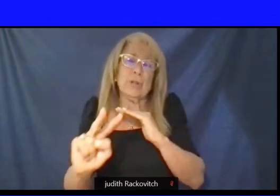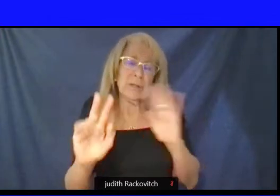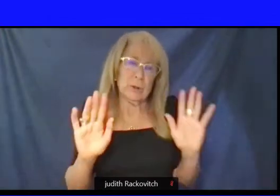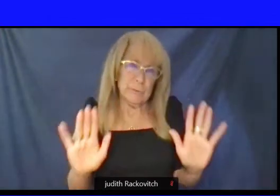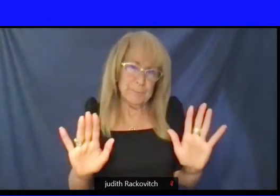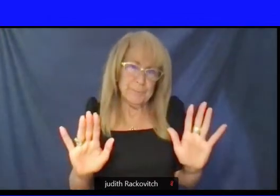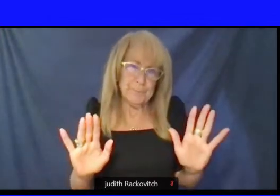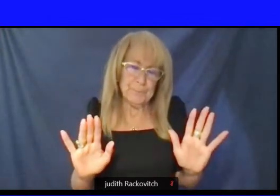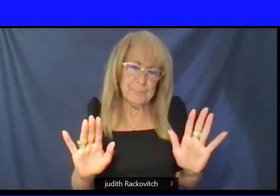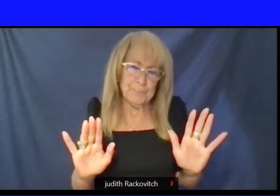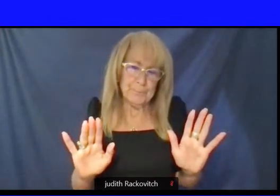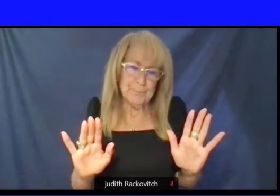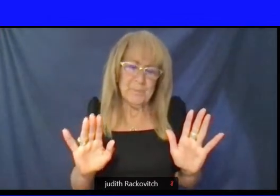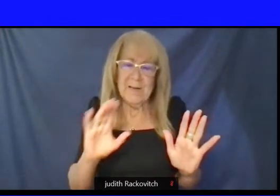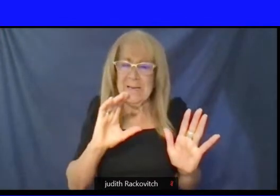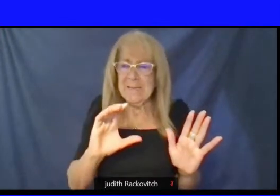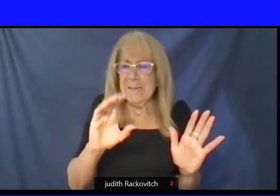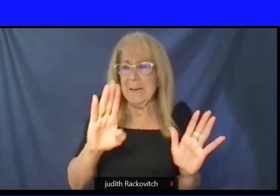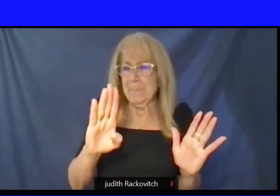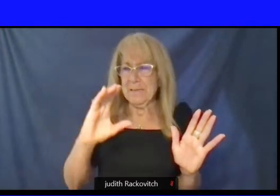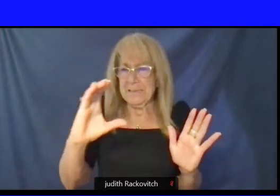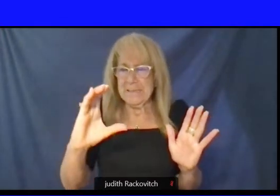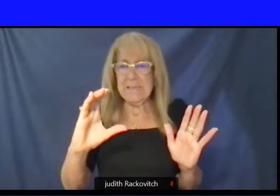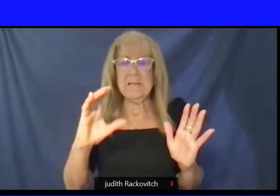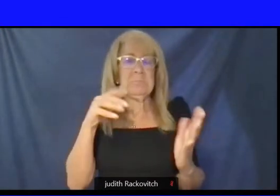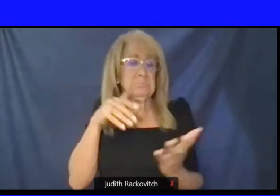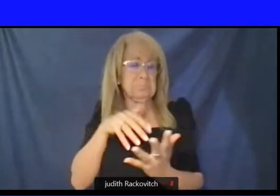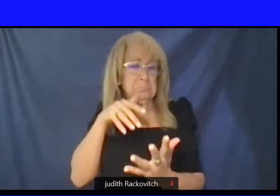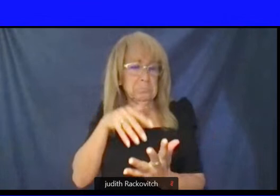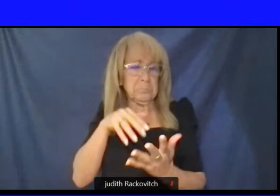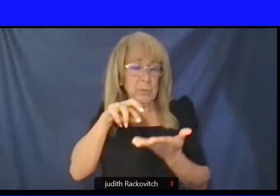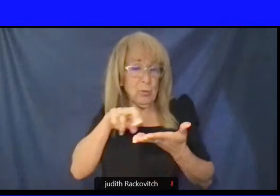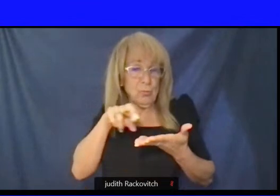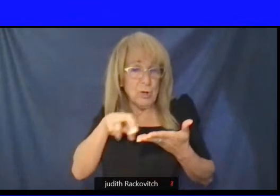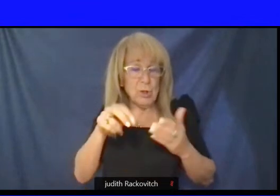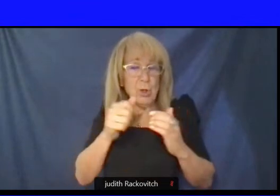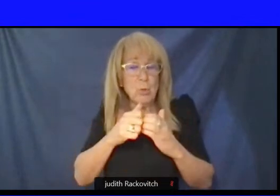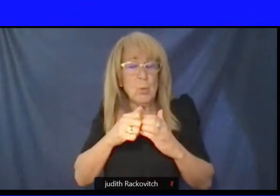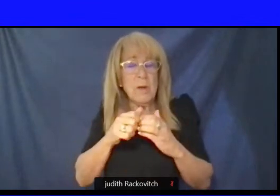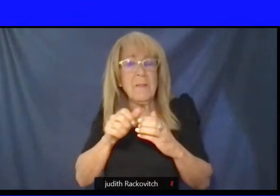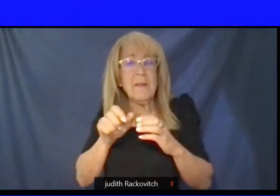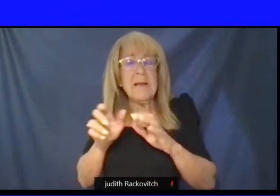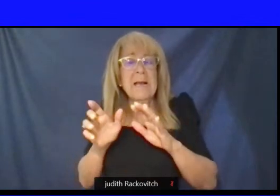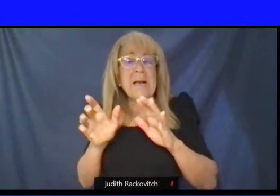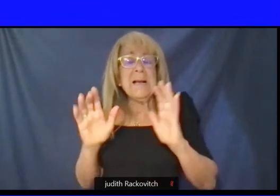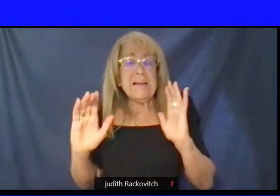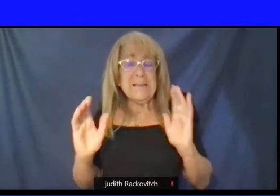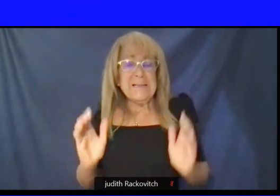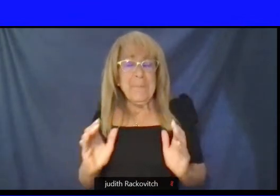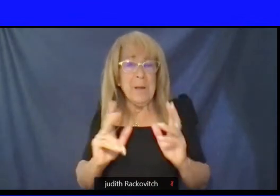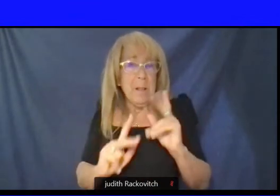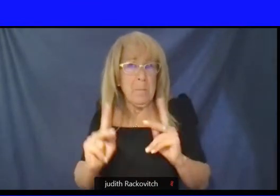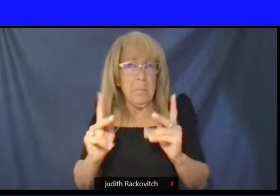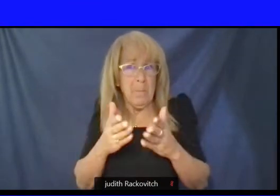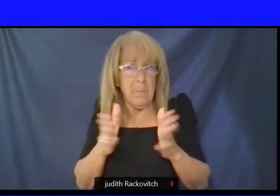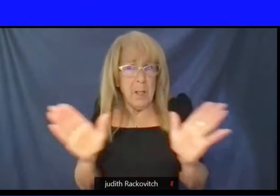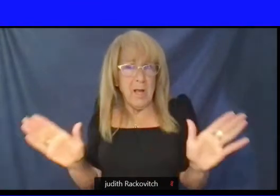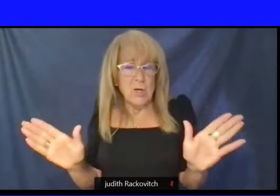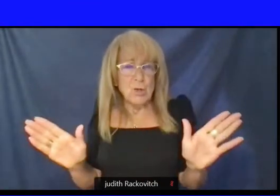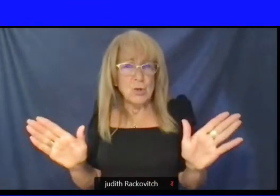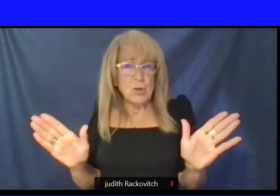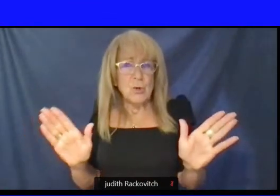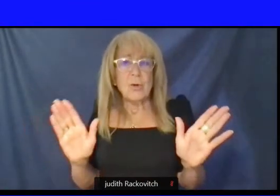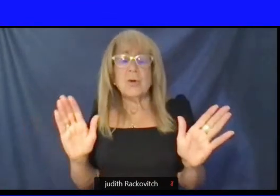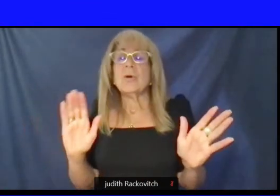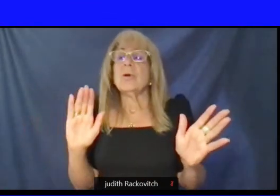about $37 million. But this is a projection. This is a projection based on something. Yeah,